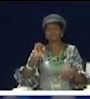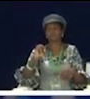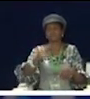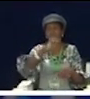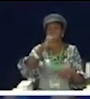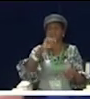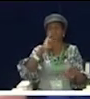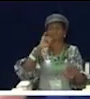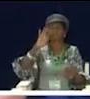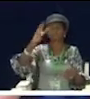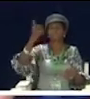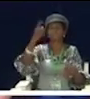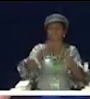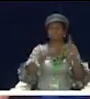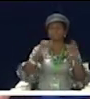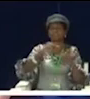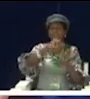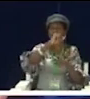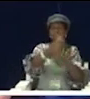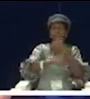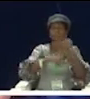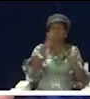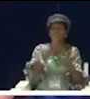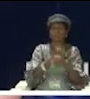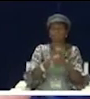June is the sixth month of the year.